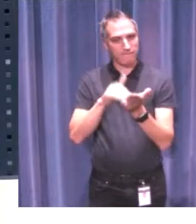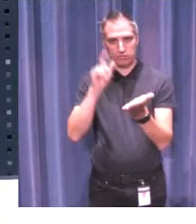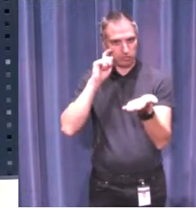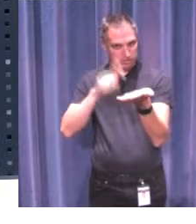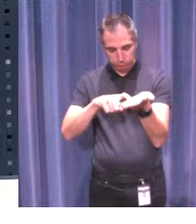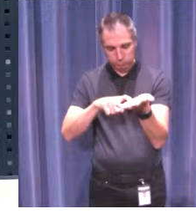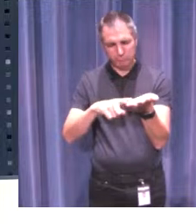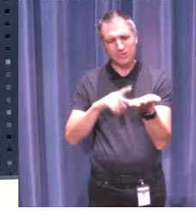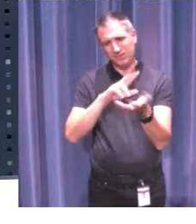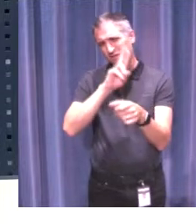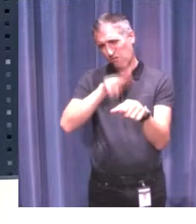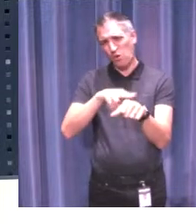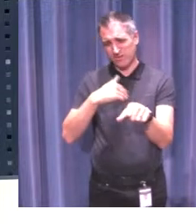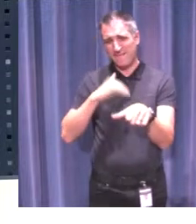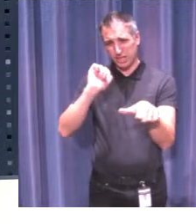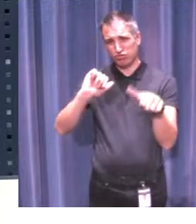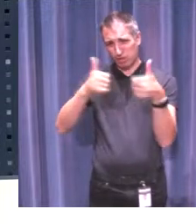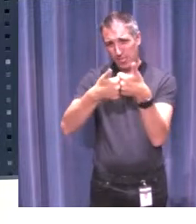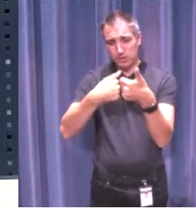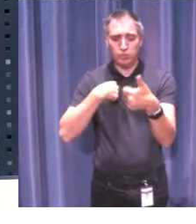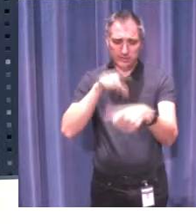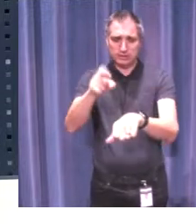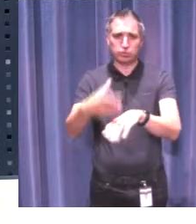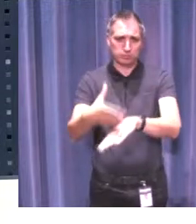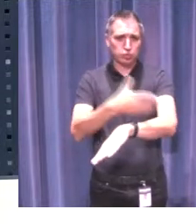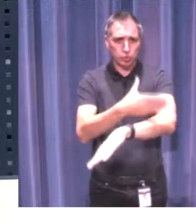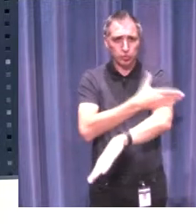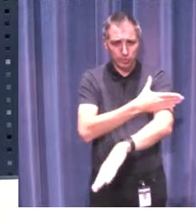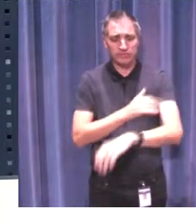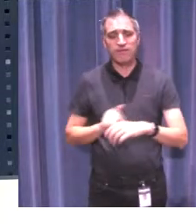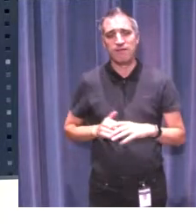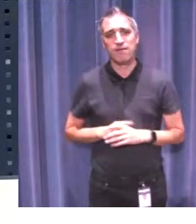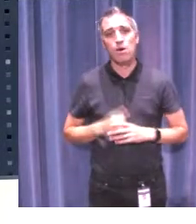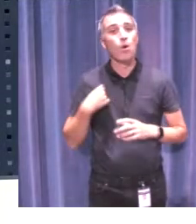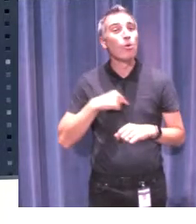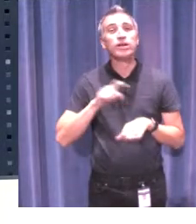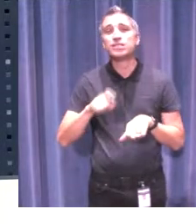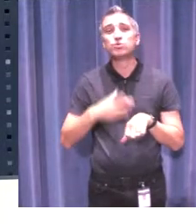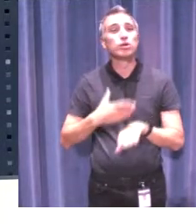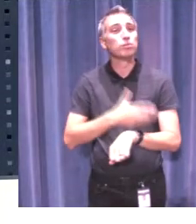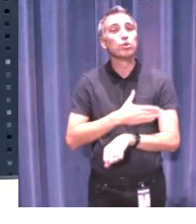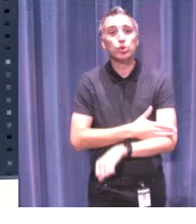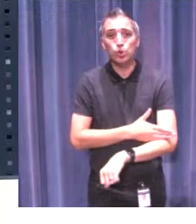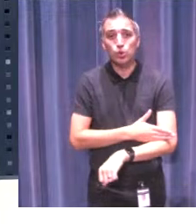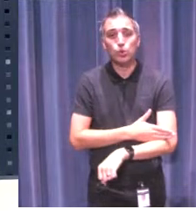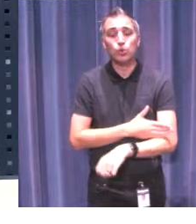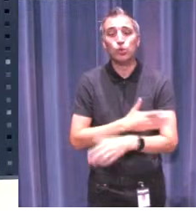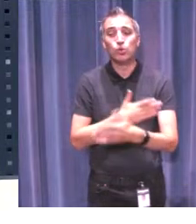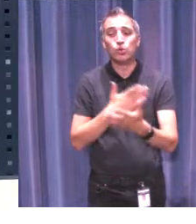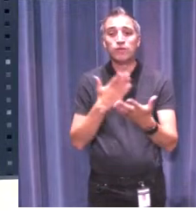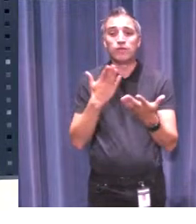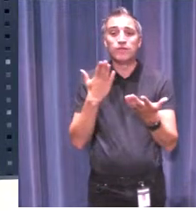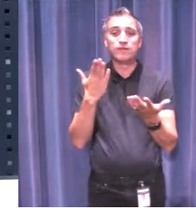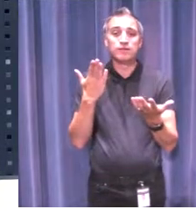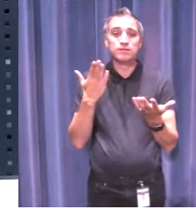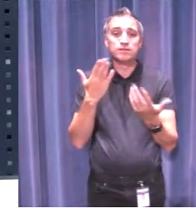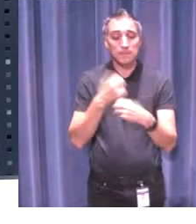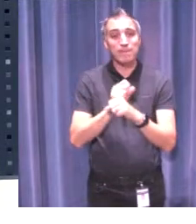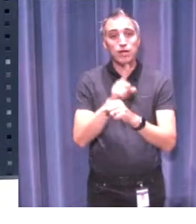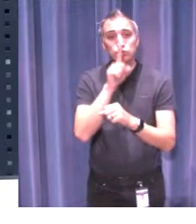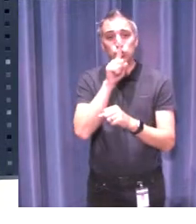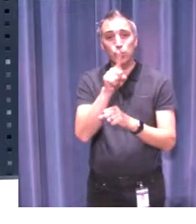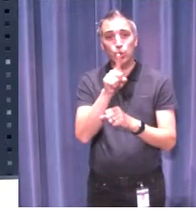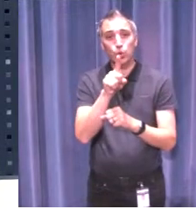our challenges, and we need to improve on those. And we need to improve on those if for no other reason, we need to make sure that